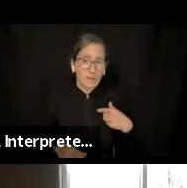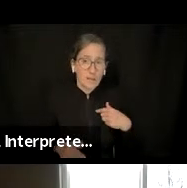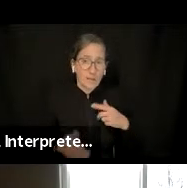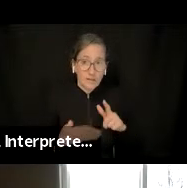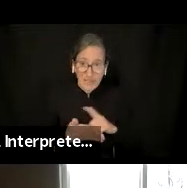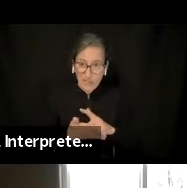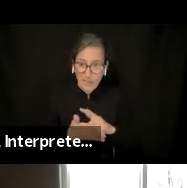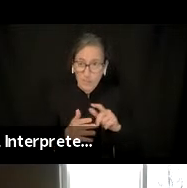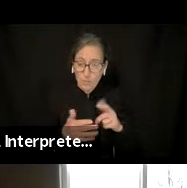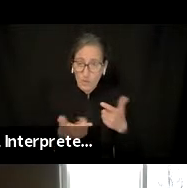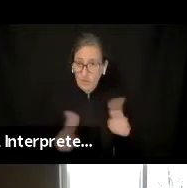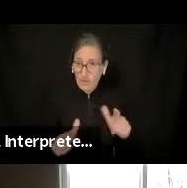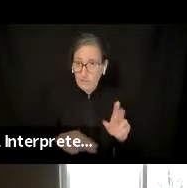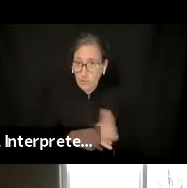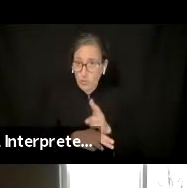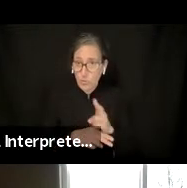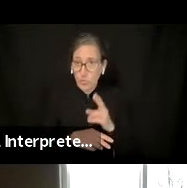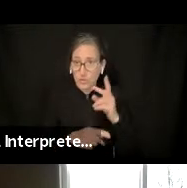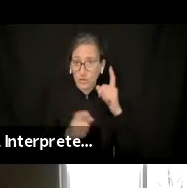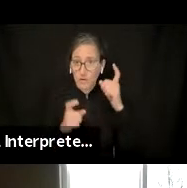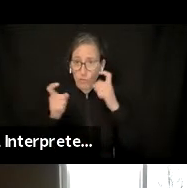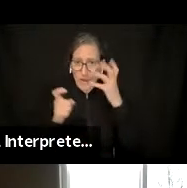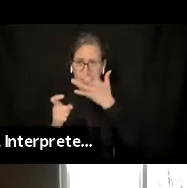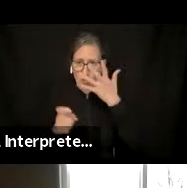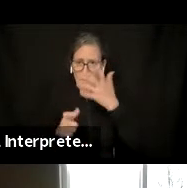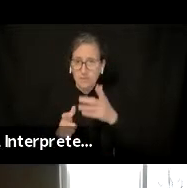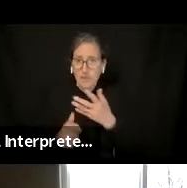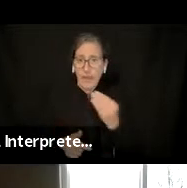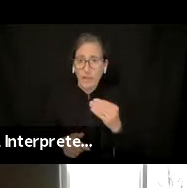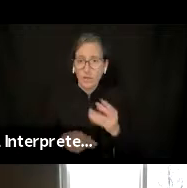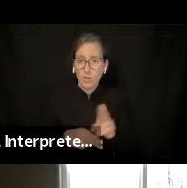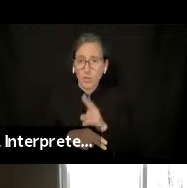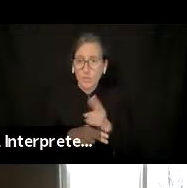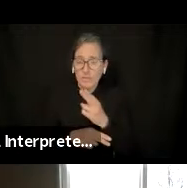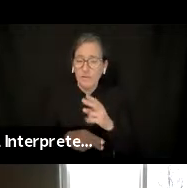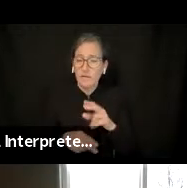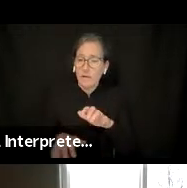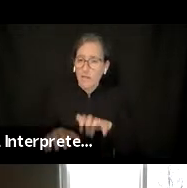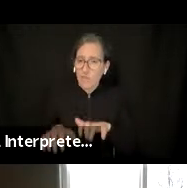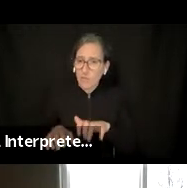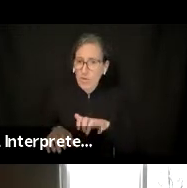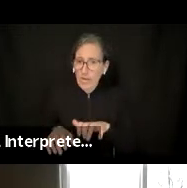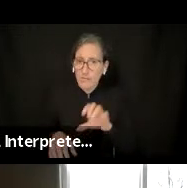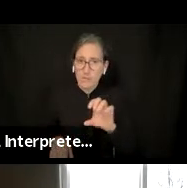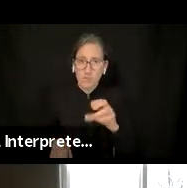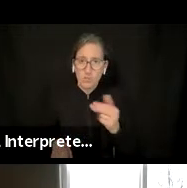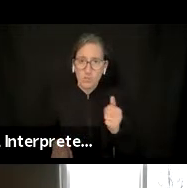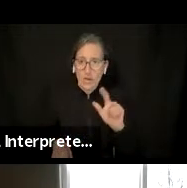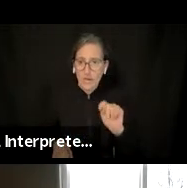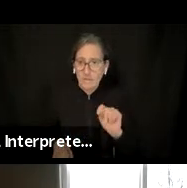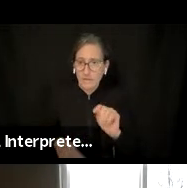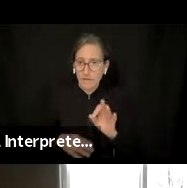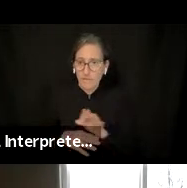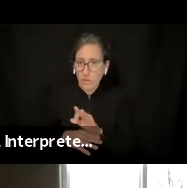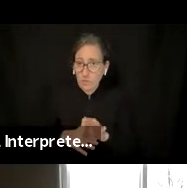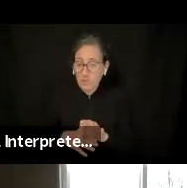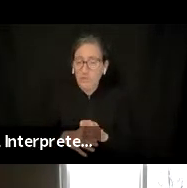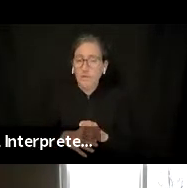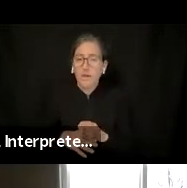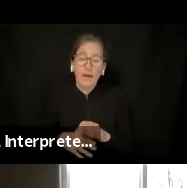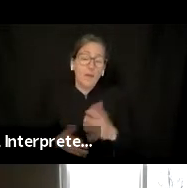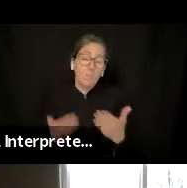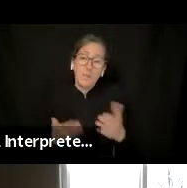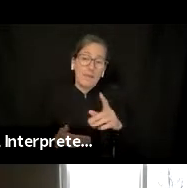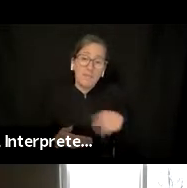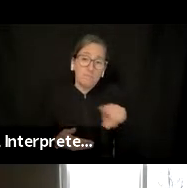we're using reactions and typing things in chat? And then three, does this group even want to use those? So maybe flip